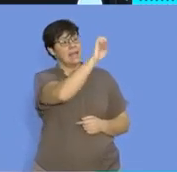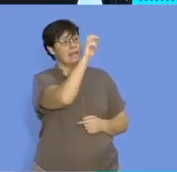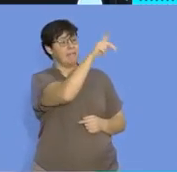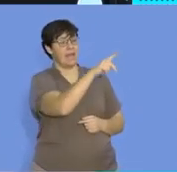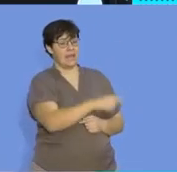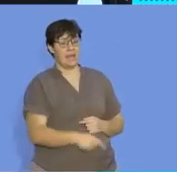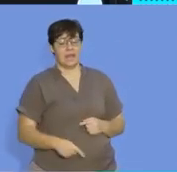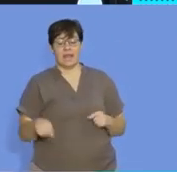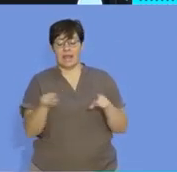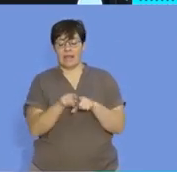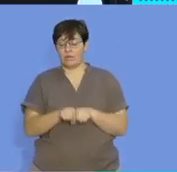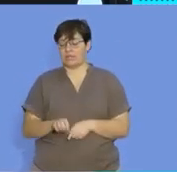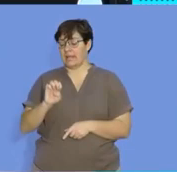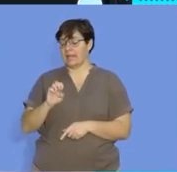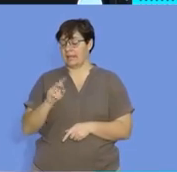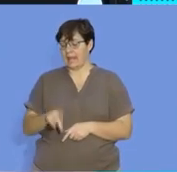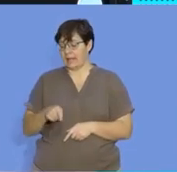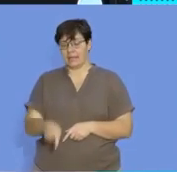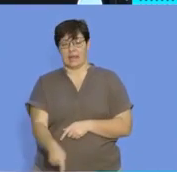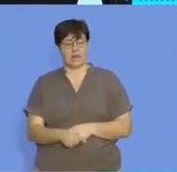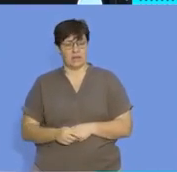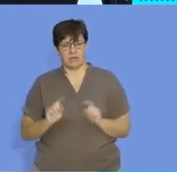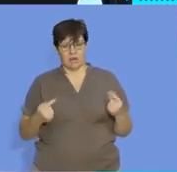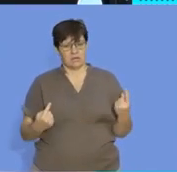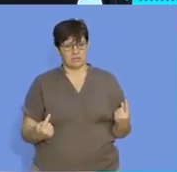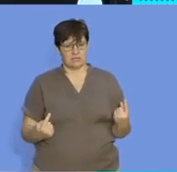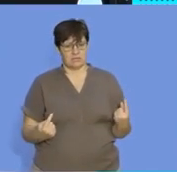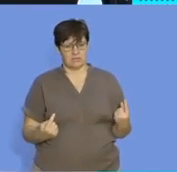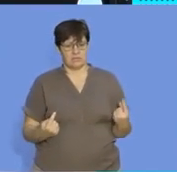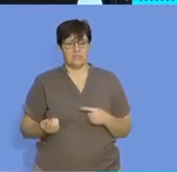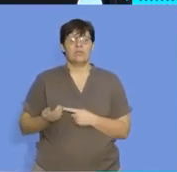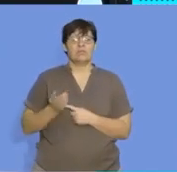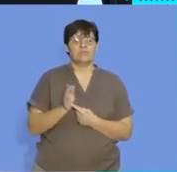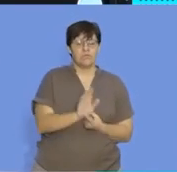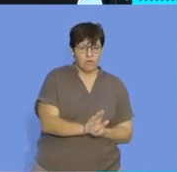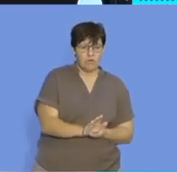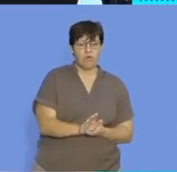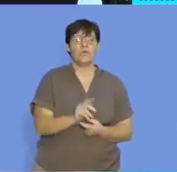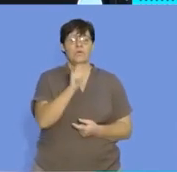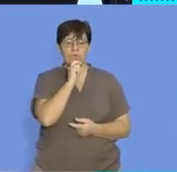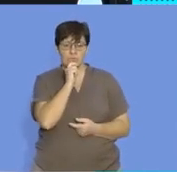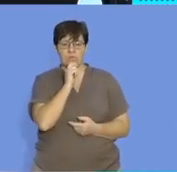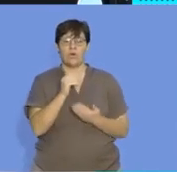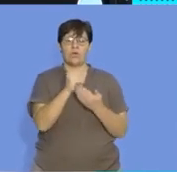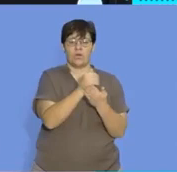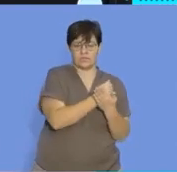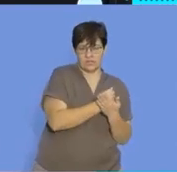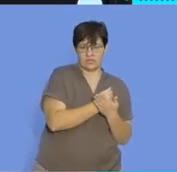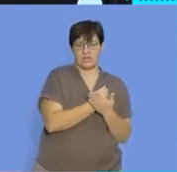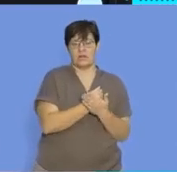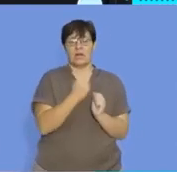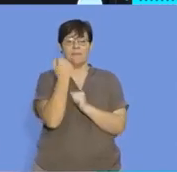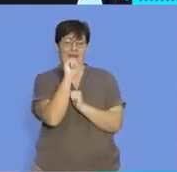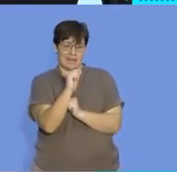top equals kinetic at the bottom. We have to show that we're using the conservation of